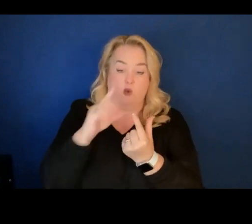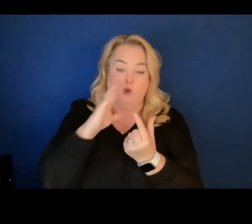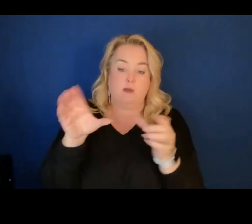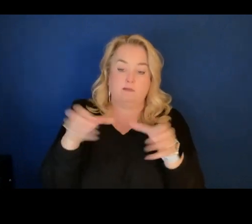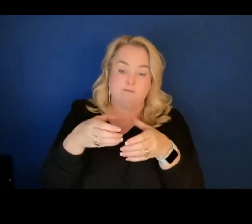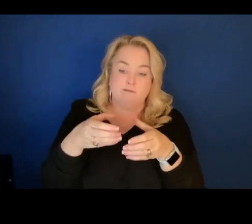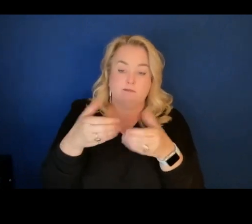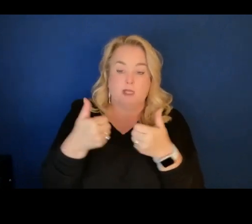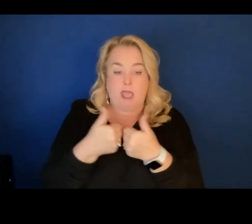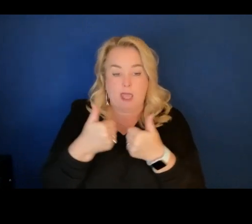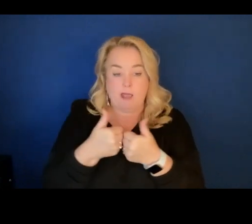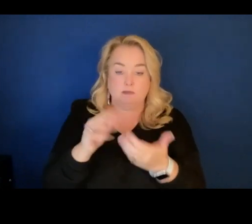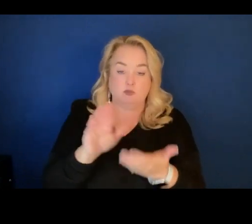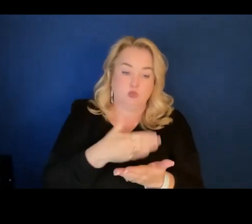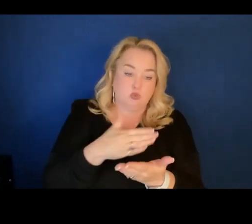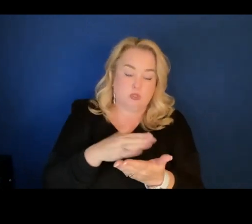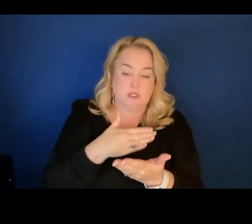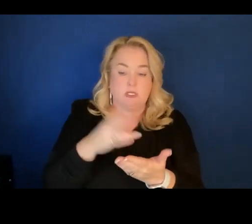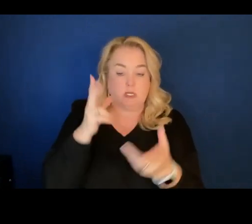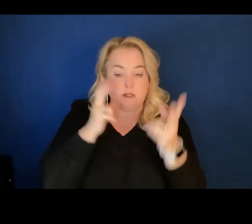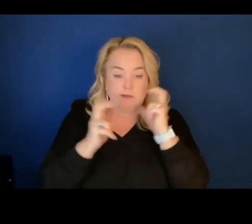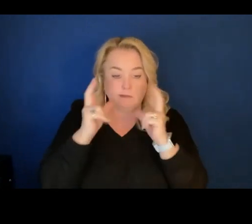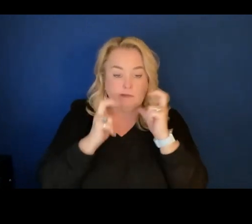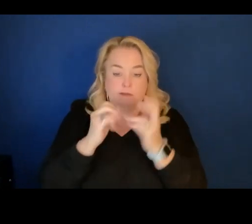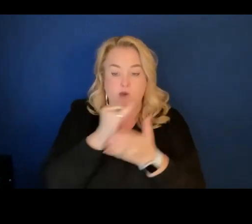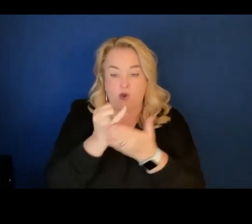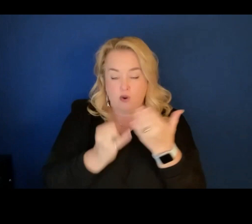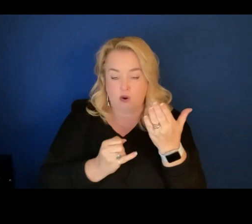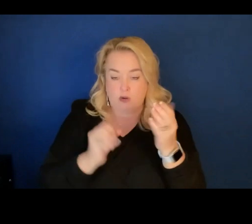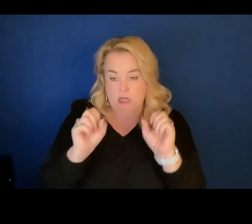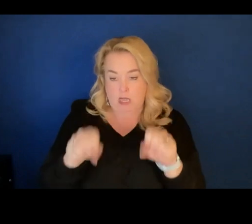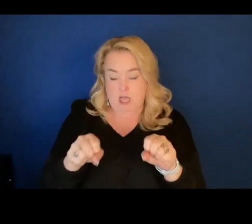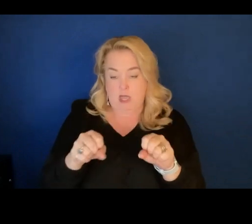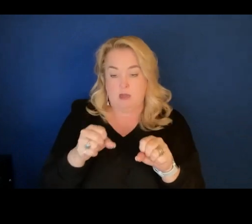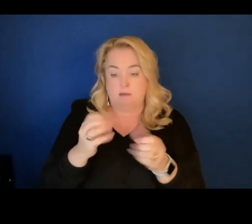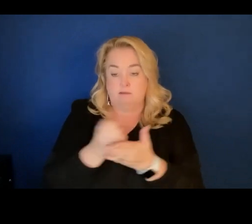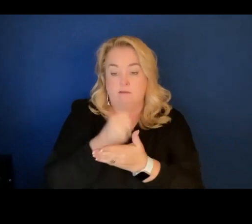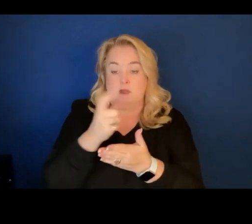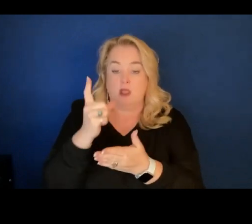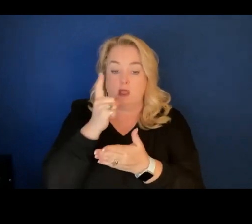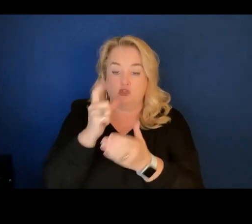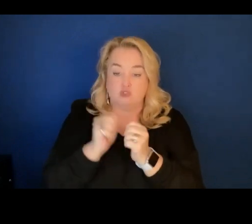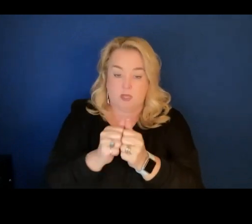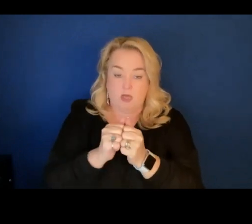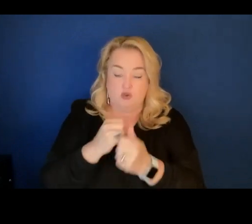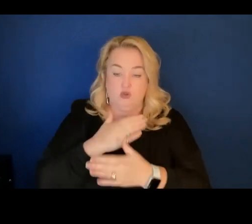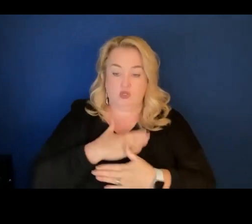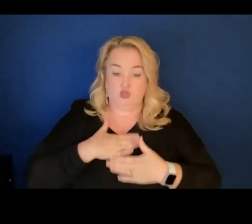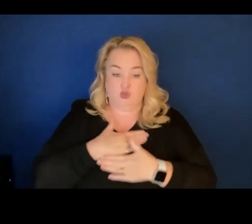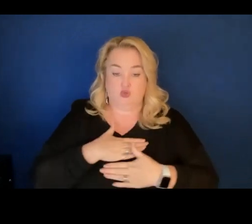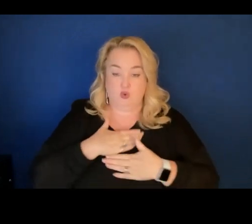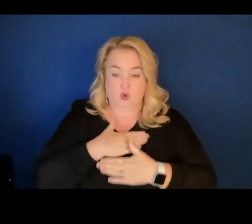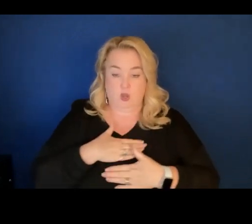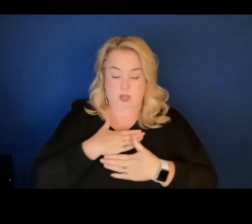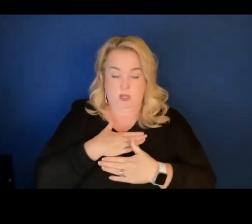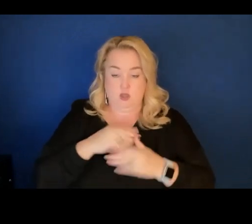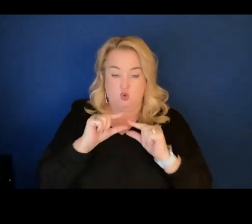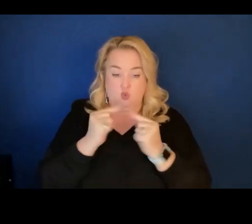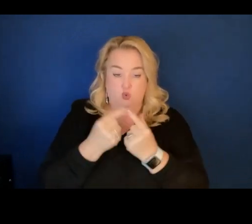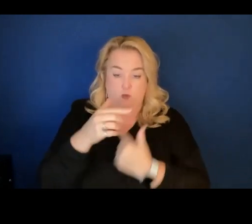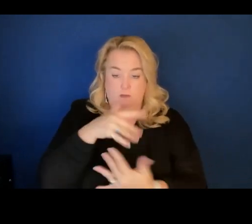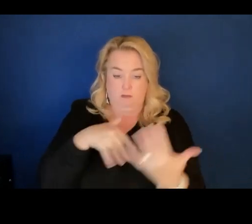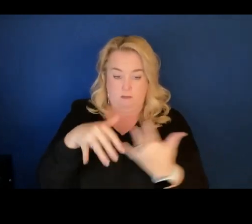have music experiences and art projects, have lunch together, and really enjoy the energy of a group